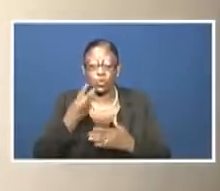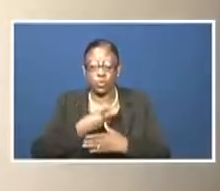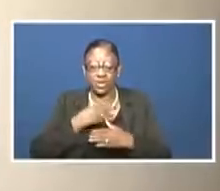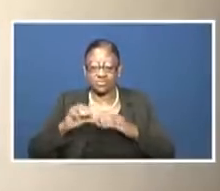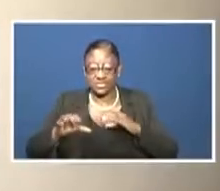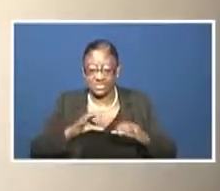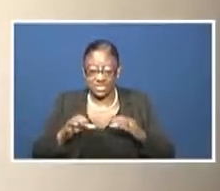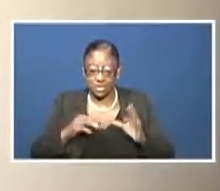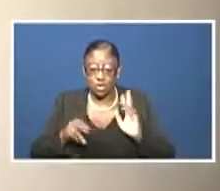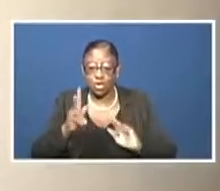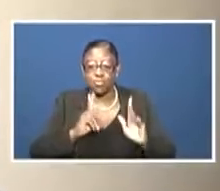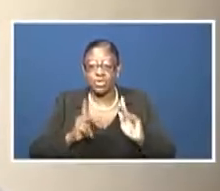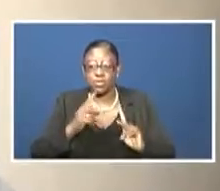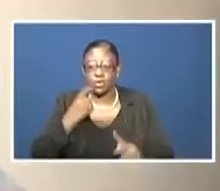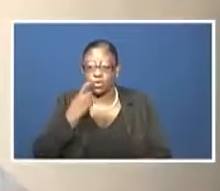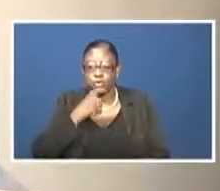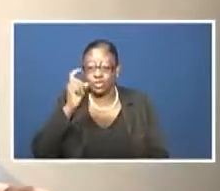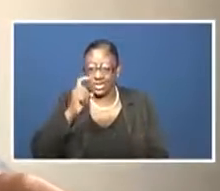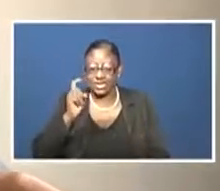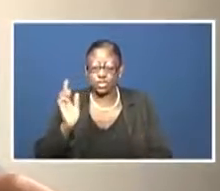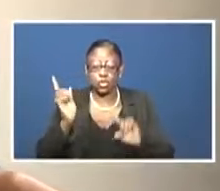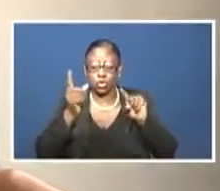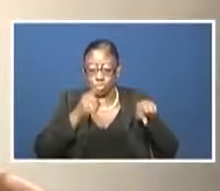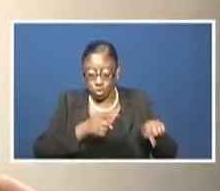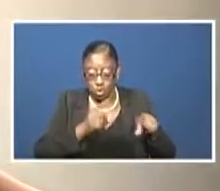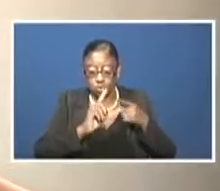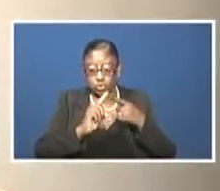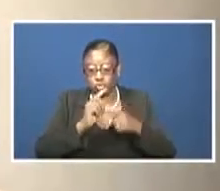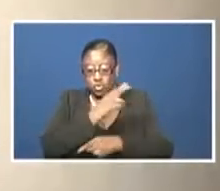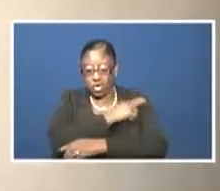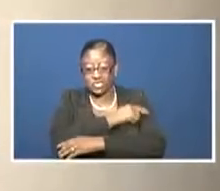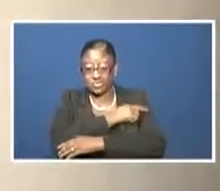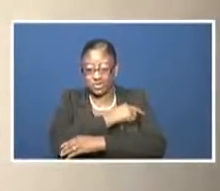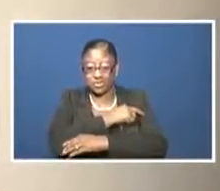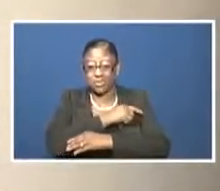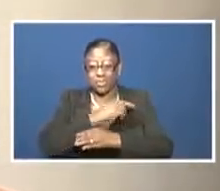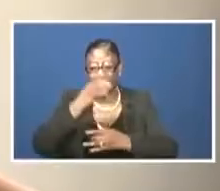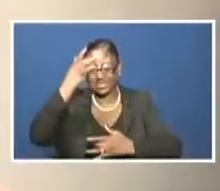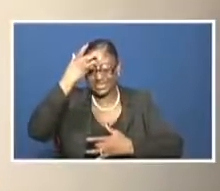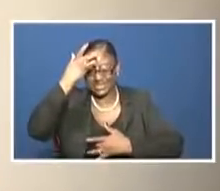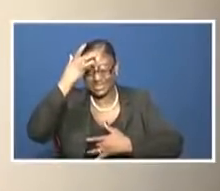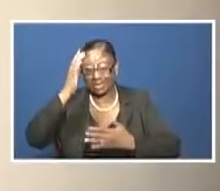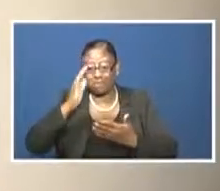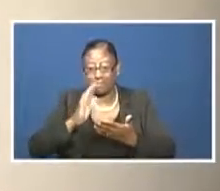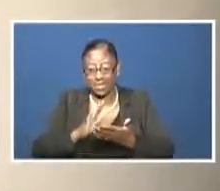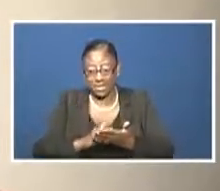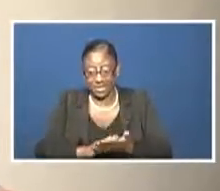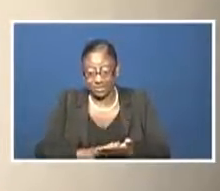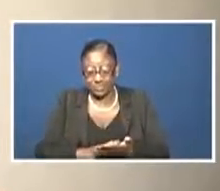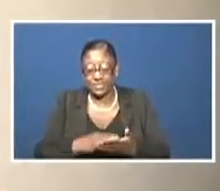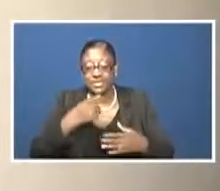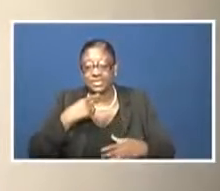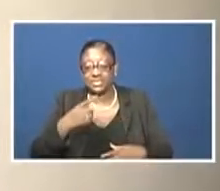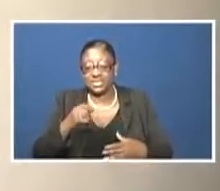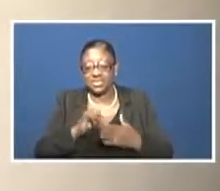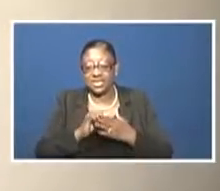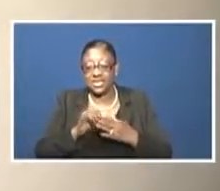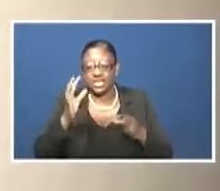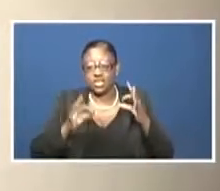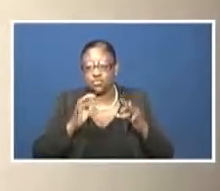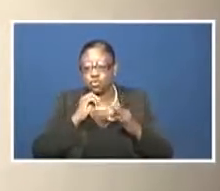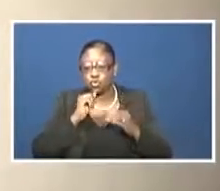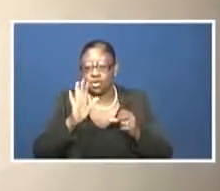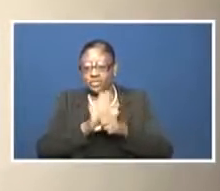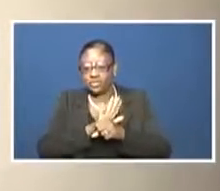with individuals who need to be admitted for severe and serious illness. The theme is, if you're not yet completely vaccinated,